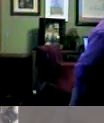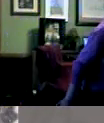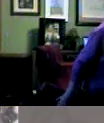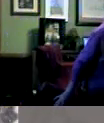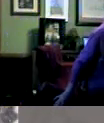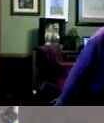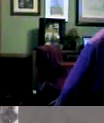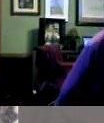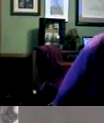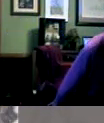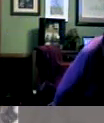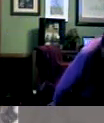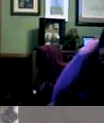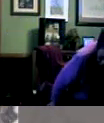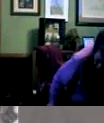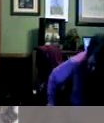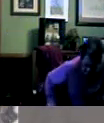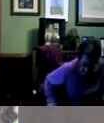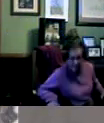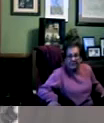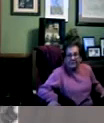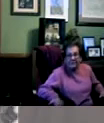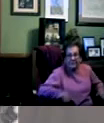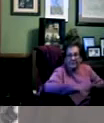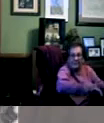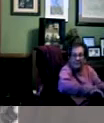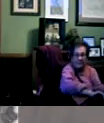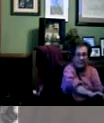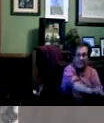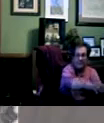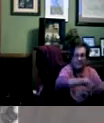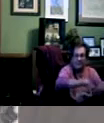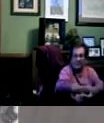the PennDOT put a nice ramp down from Marshall